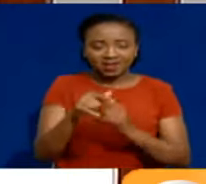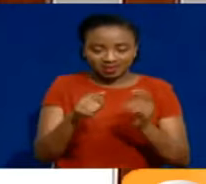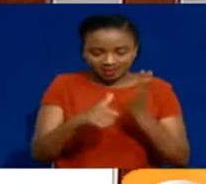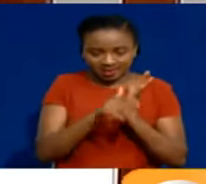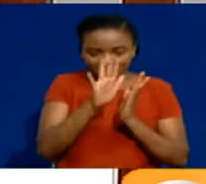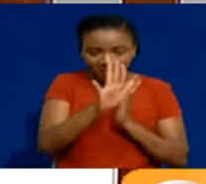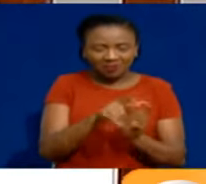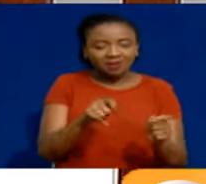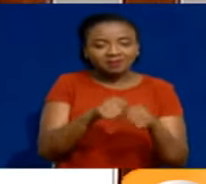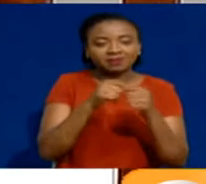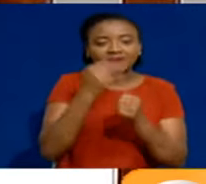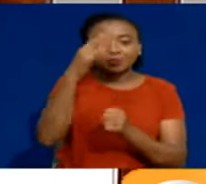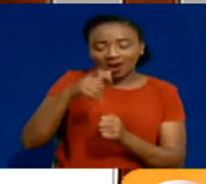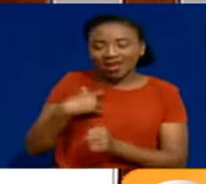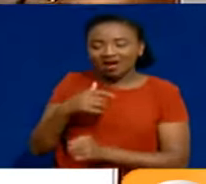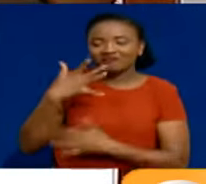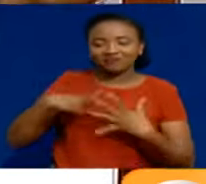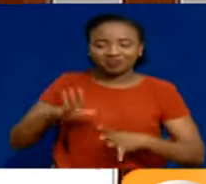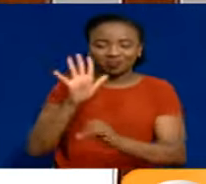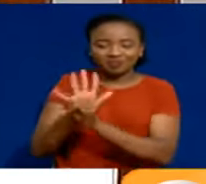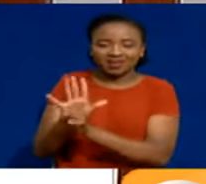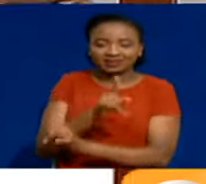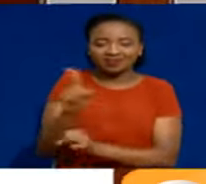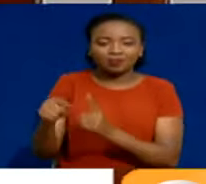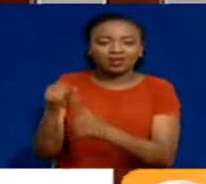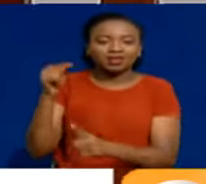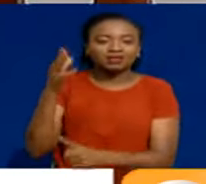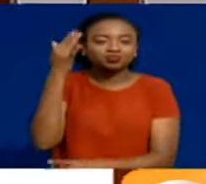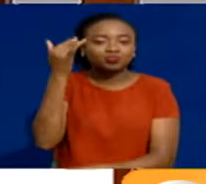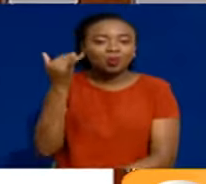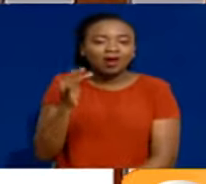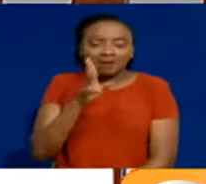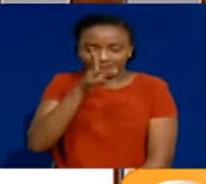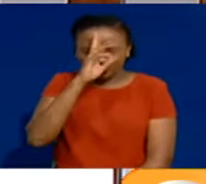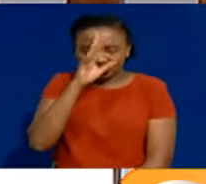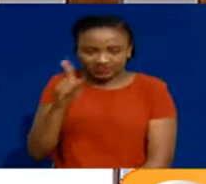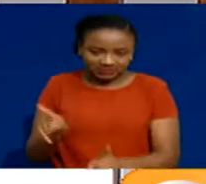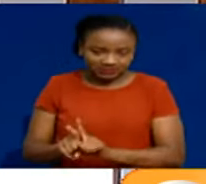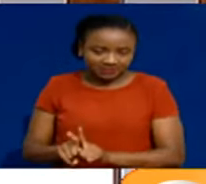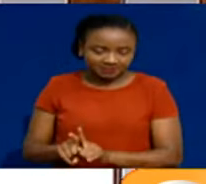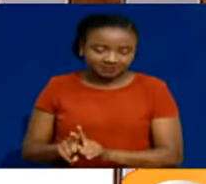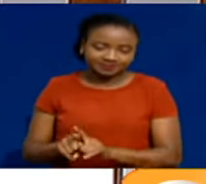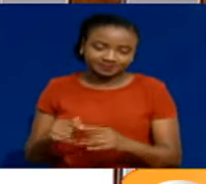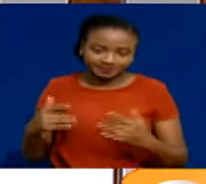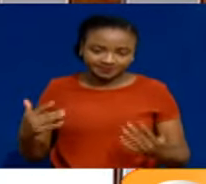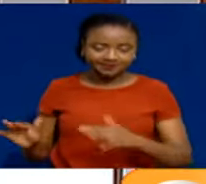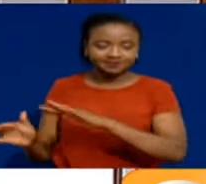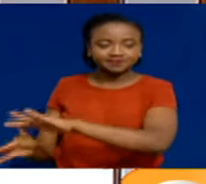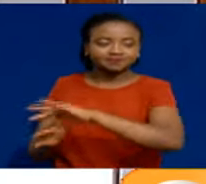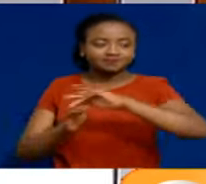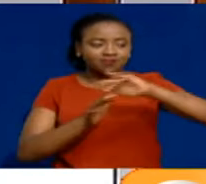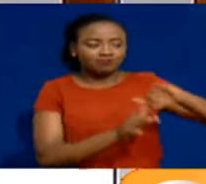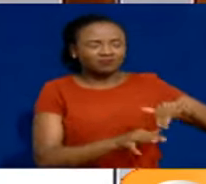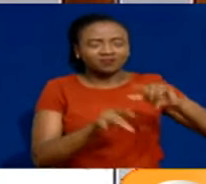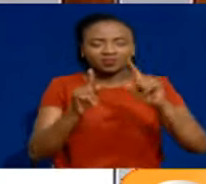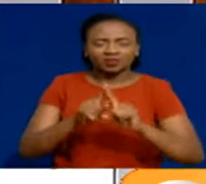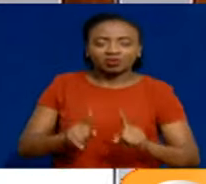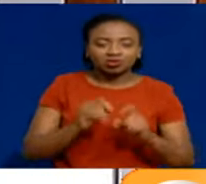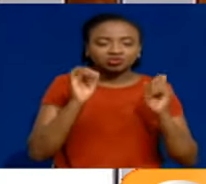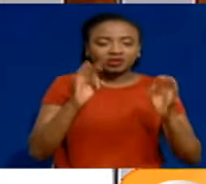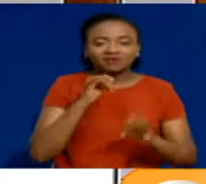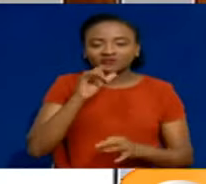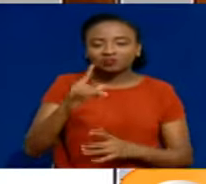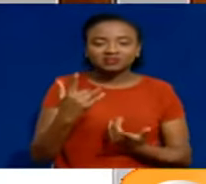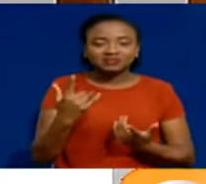of Trump's government. What? And I told you, you stayed with me in America. 99, if not 100%